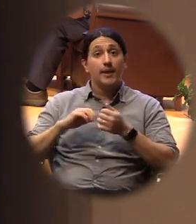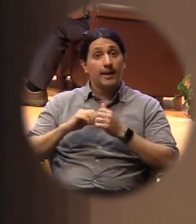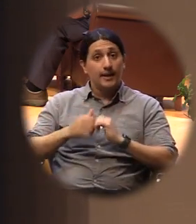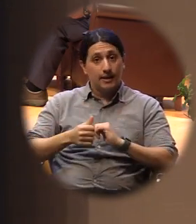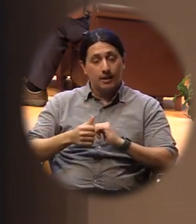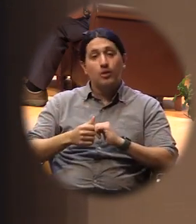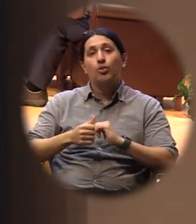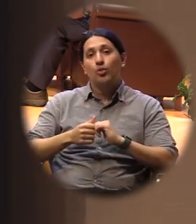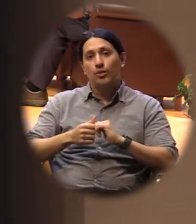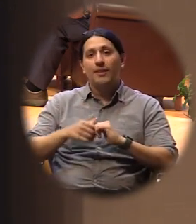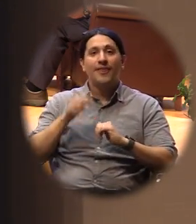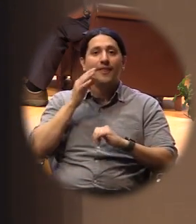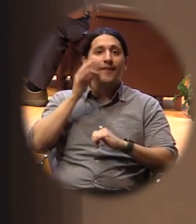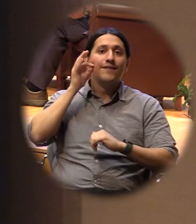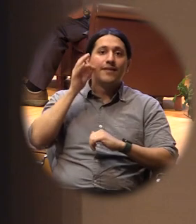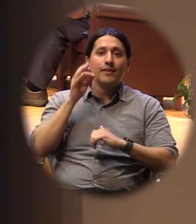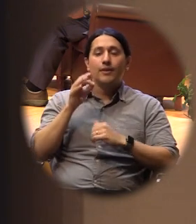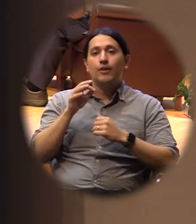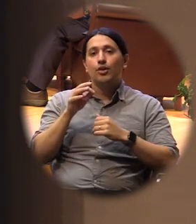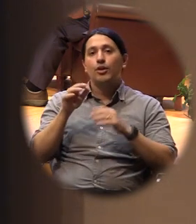by their feather patterns and color.